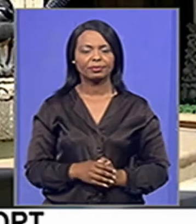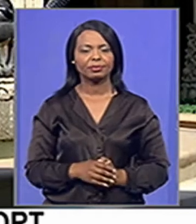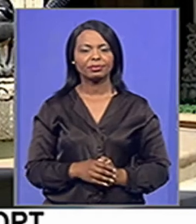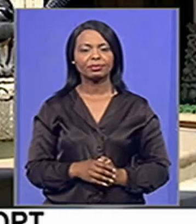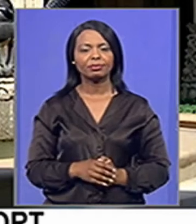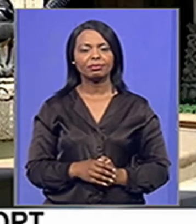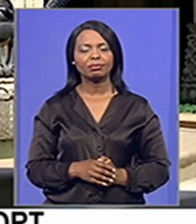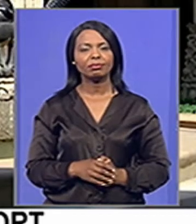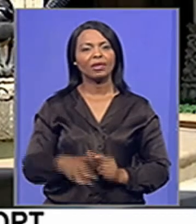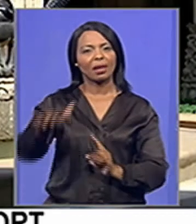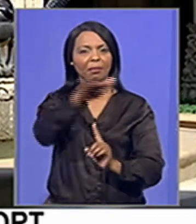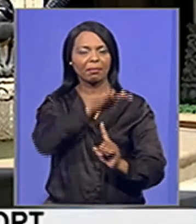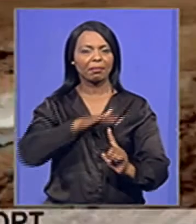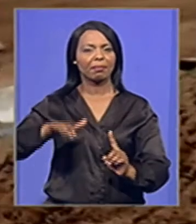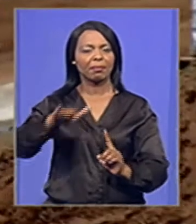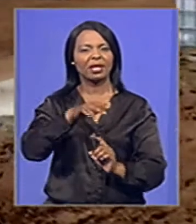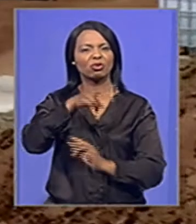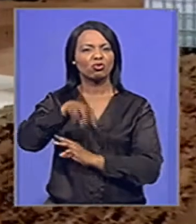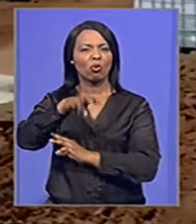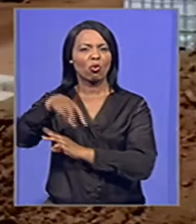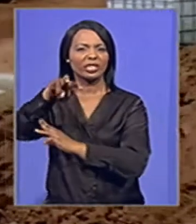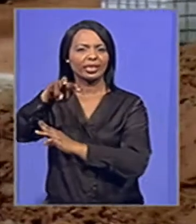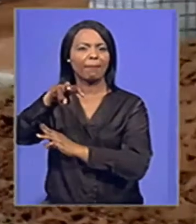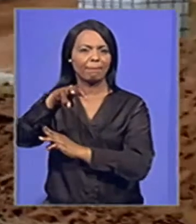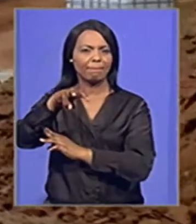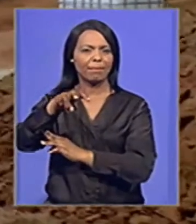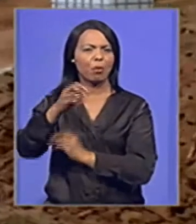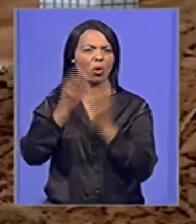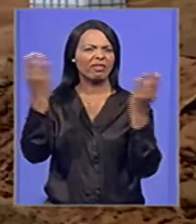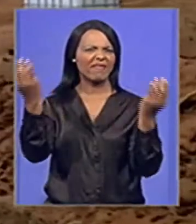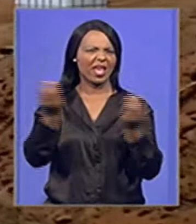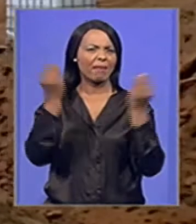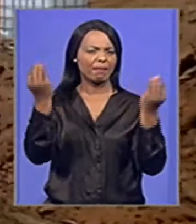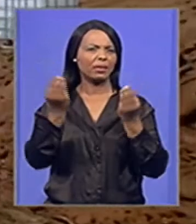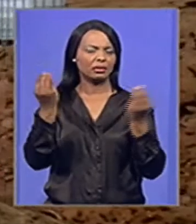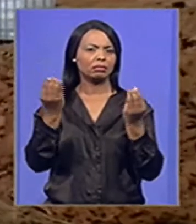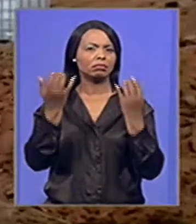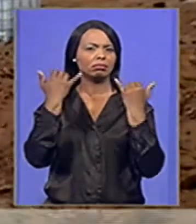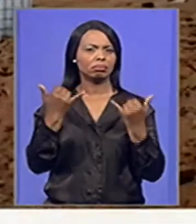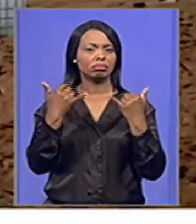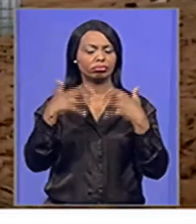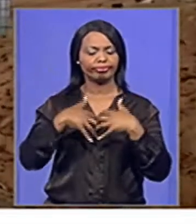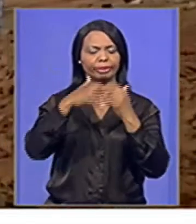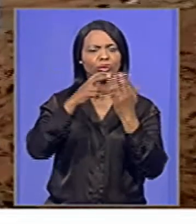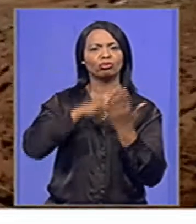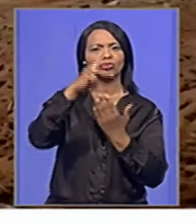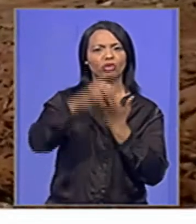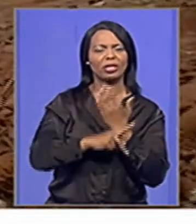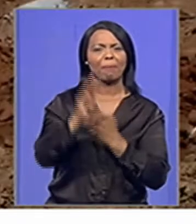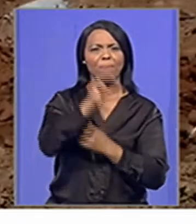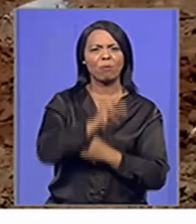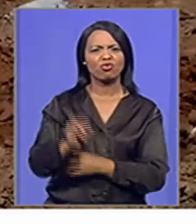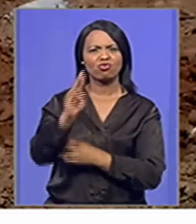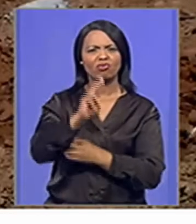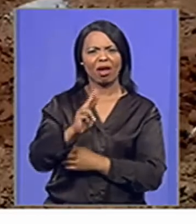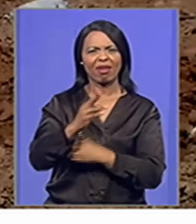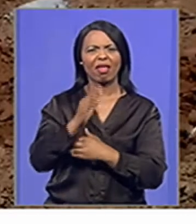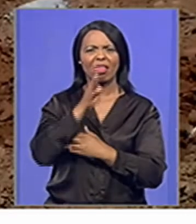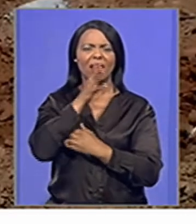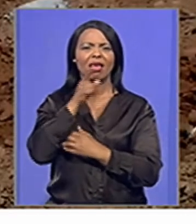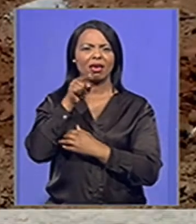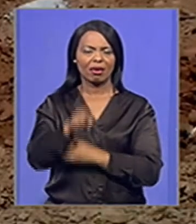Nngwe ya mafelo a bojanala a itsegeng mo nageng go thankgolotswe projeke ya dimilione tsa diranta